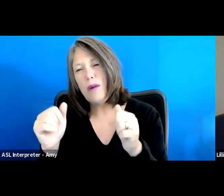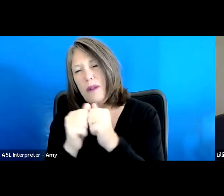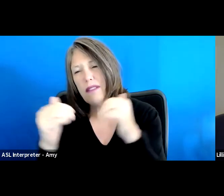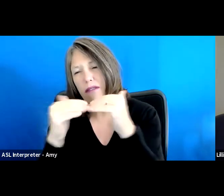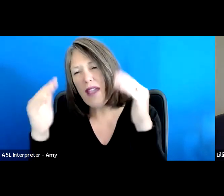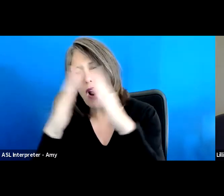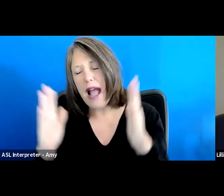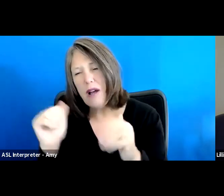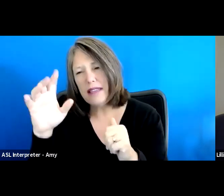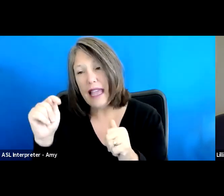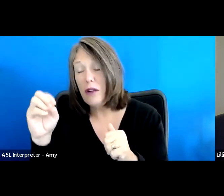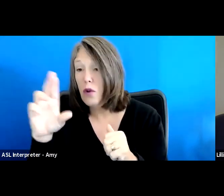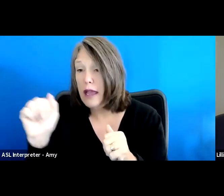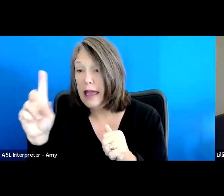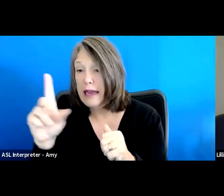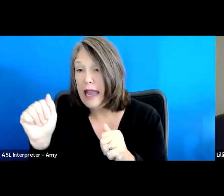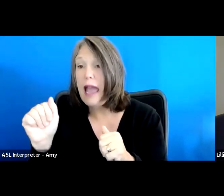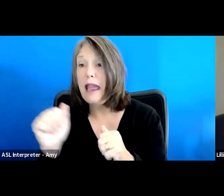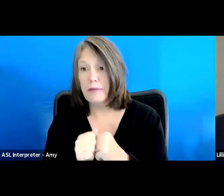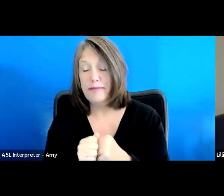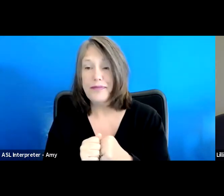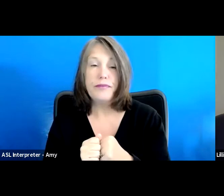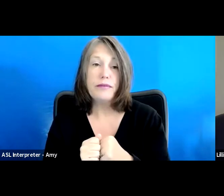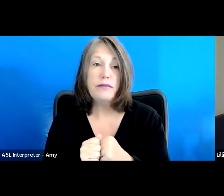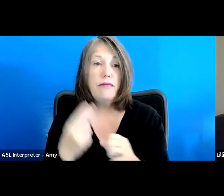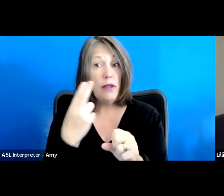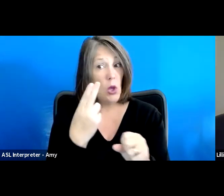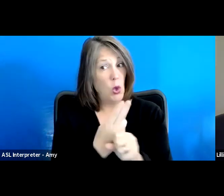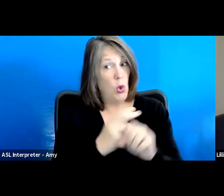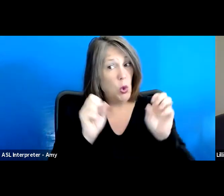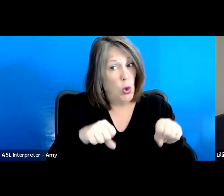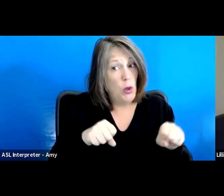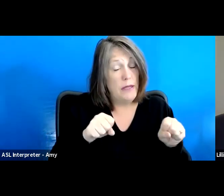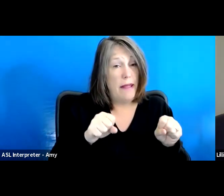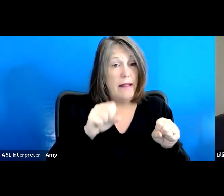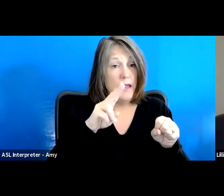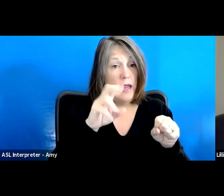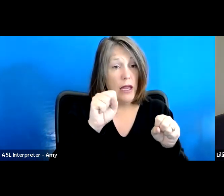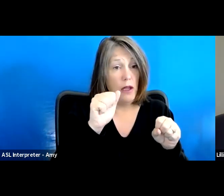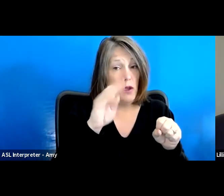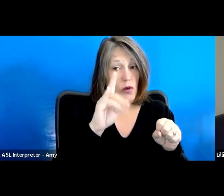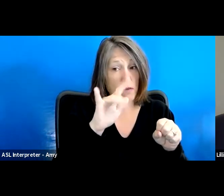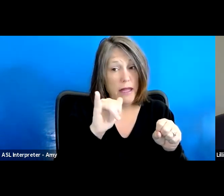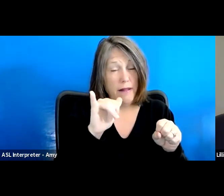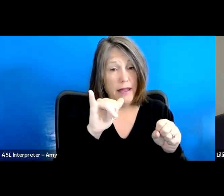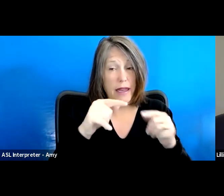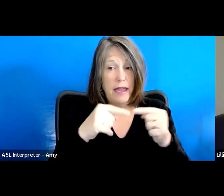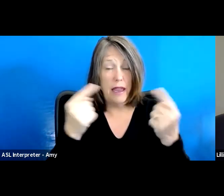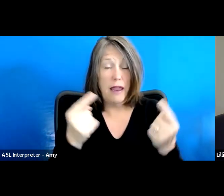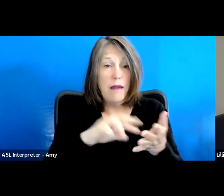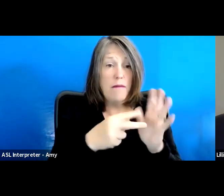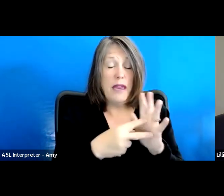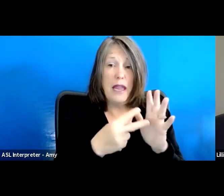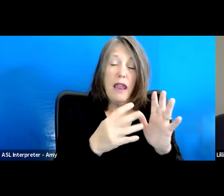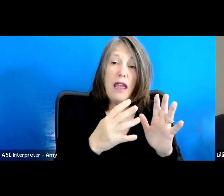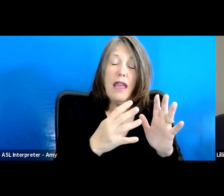the ADA, American Disabilities Act. Usability, in contrast, kind of meeting rules and regulations, is